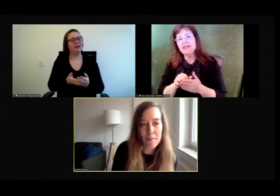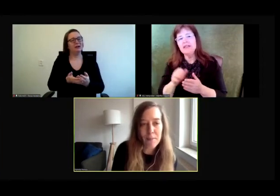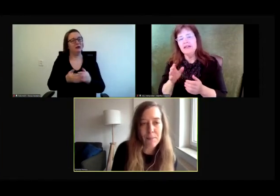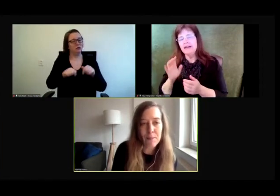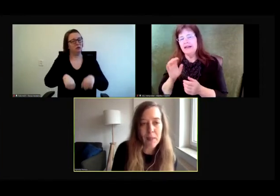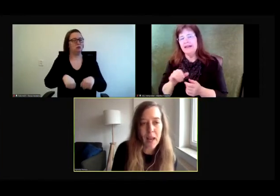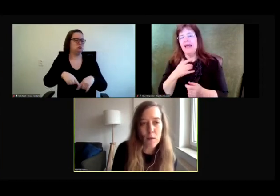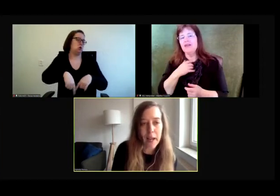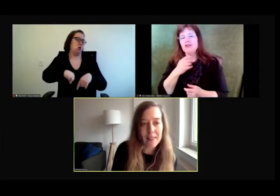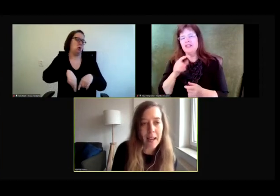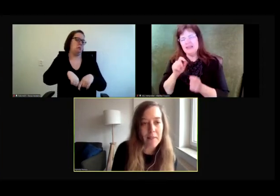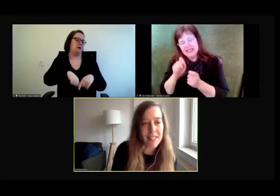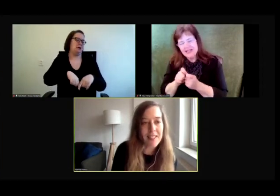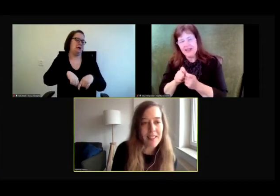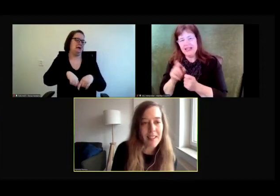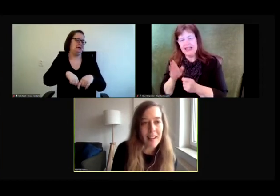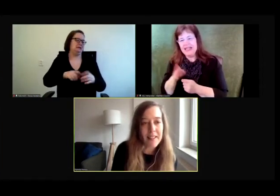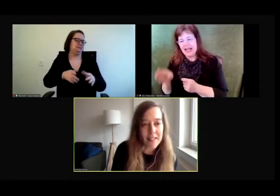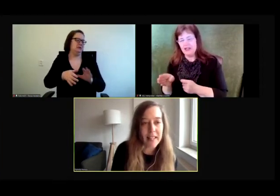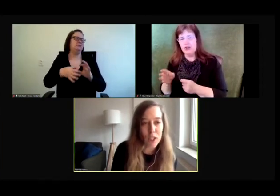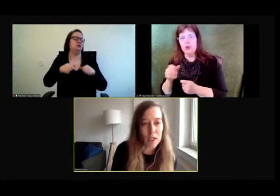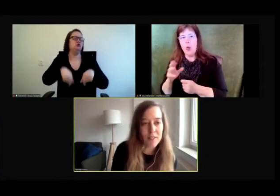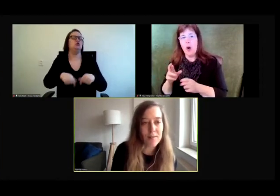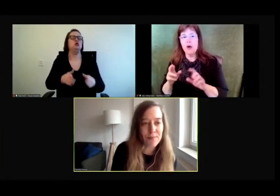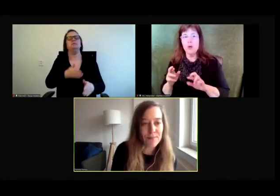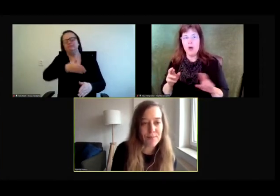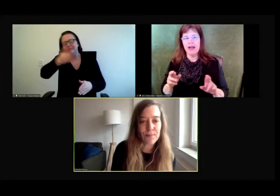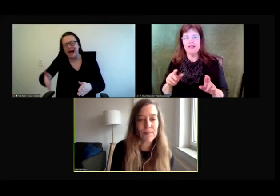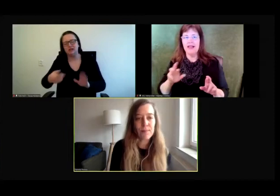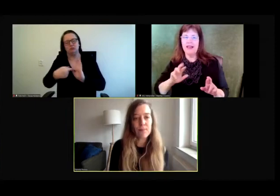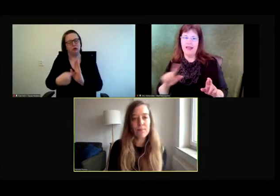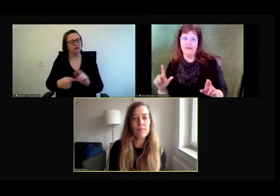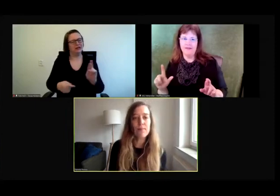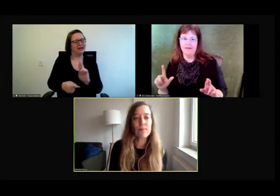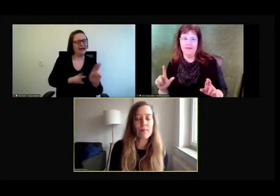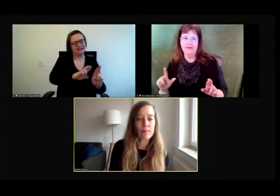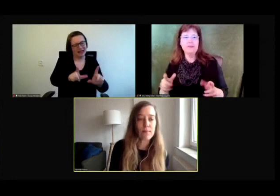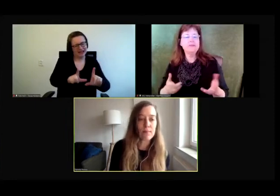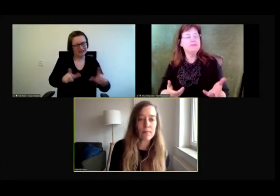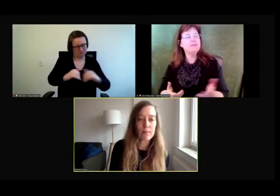to and right-left distinction.